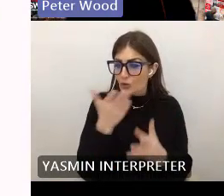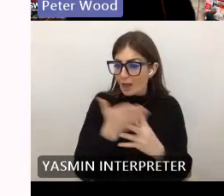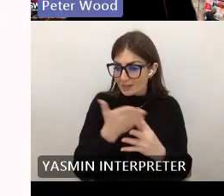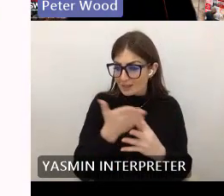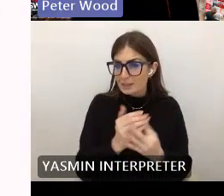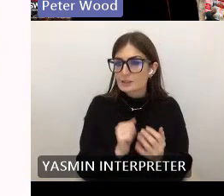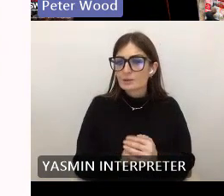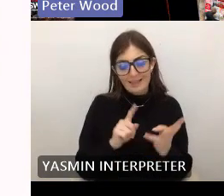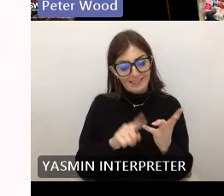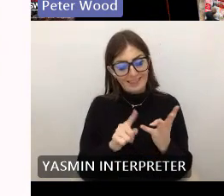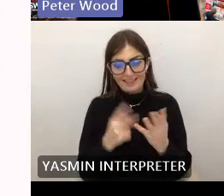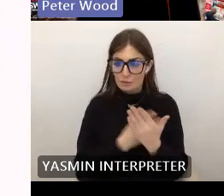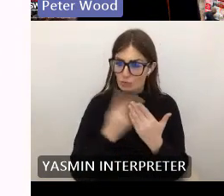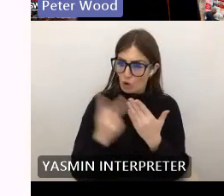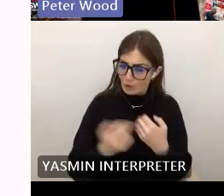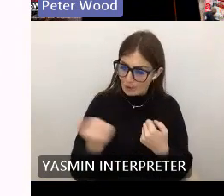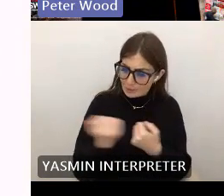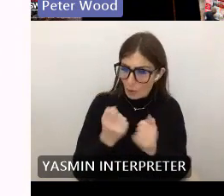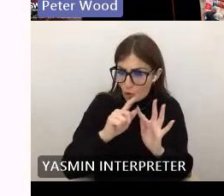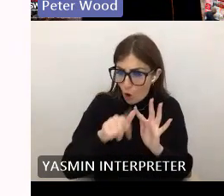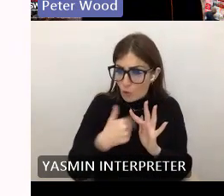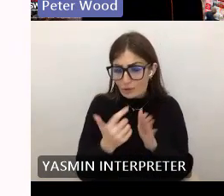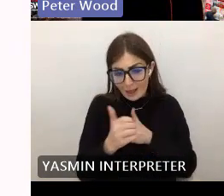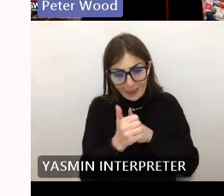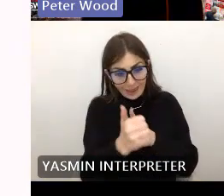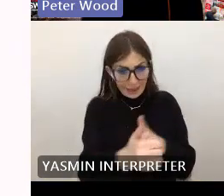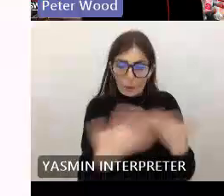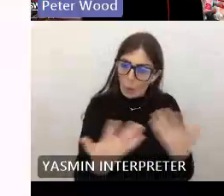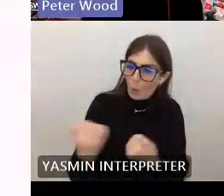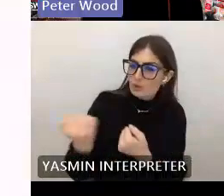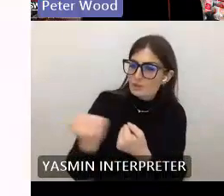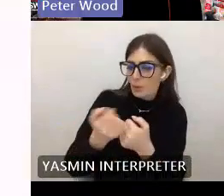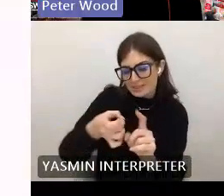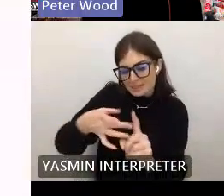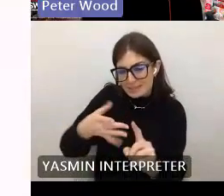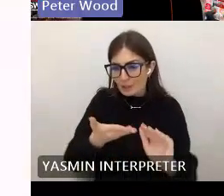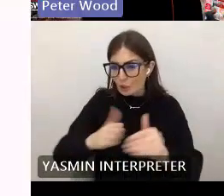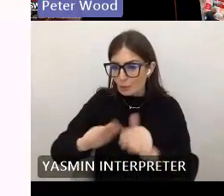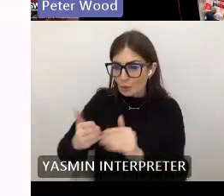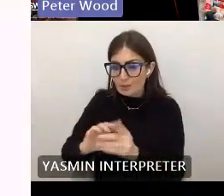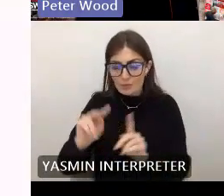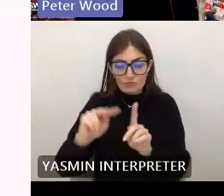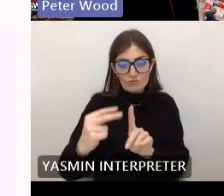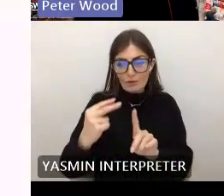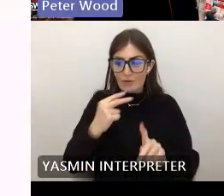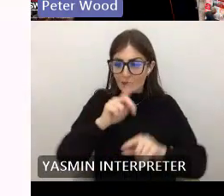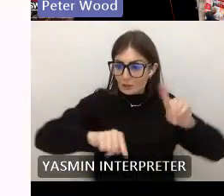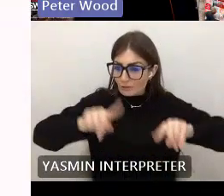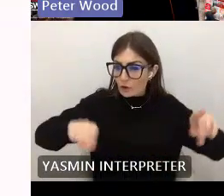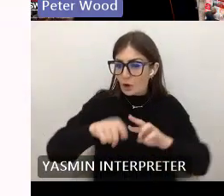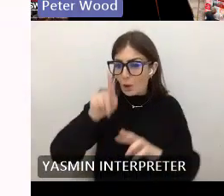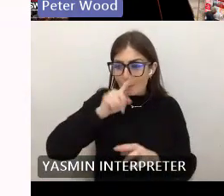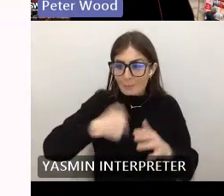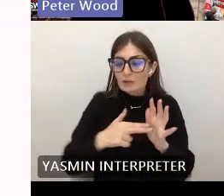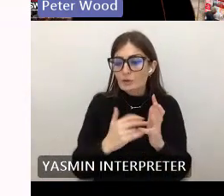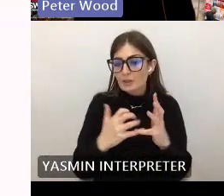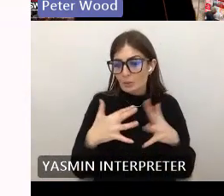This program supports projects that are led by or support specific communities that reflect the diversity of people in New South